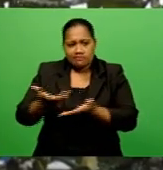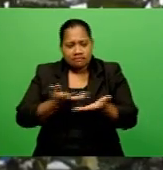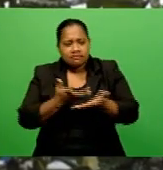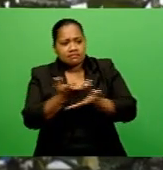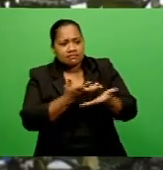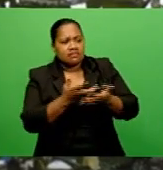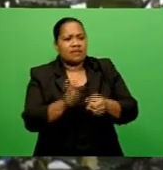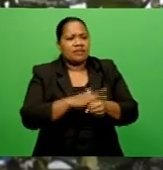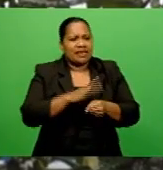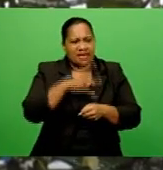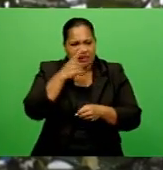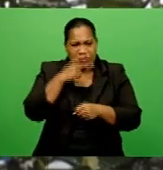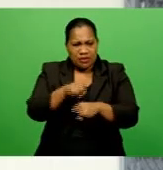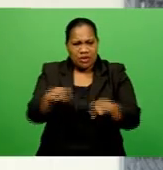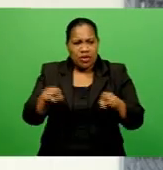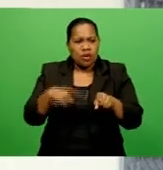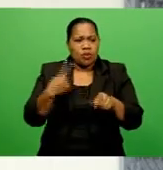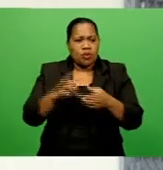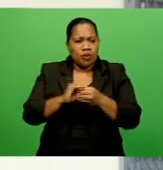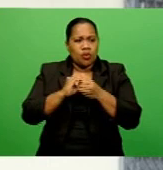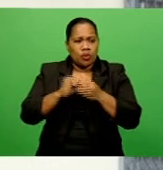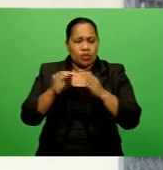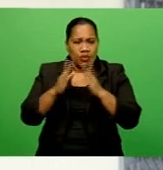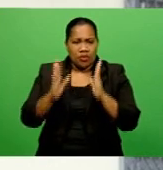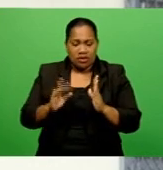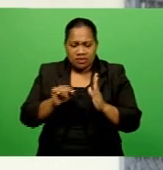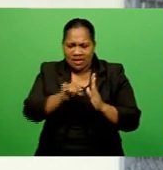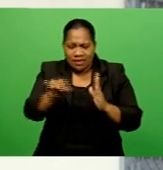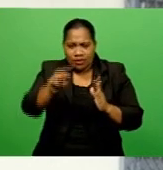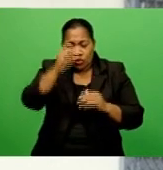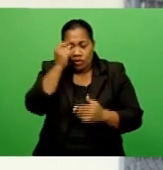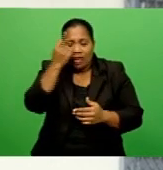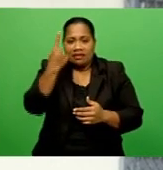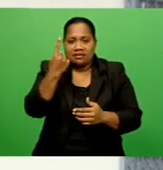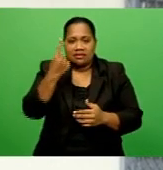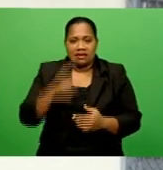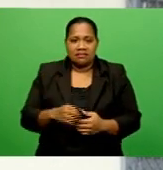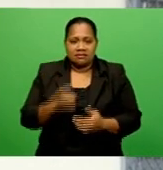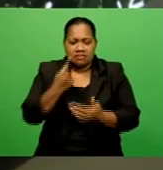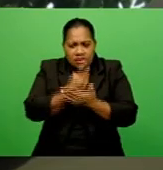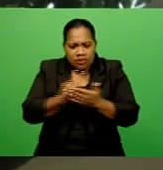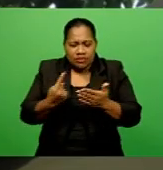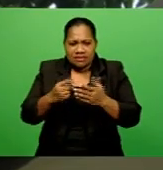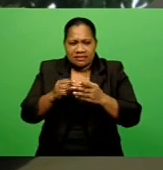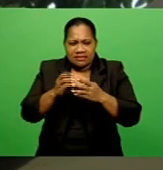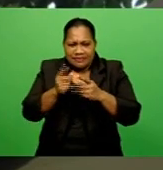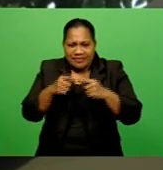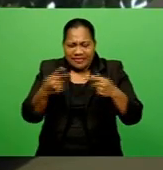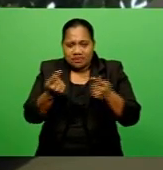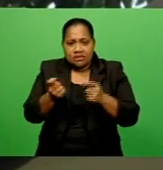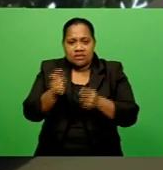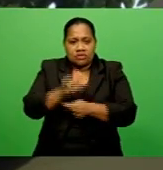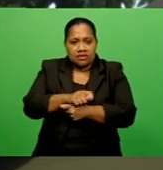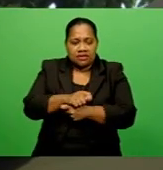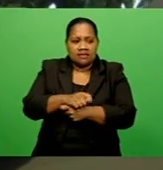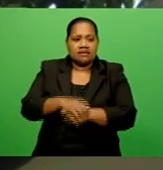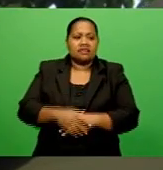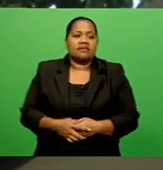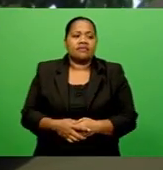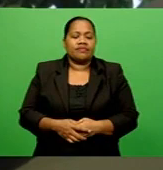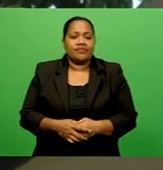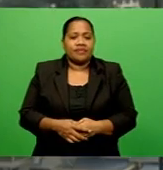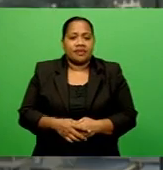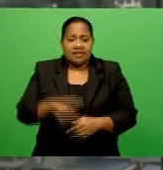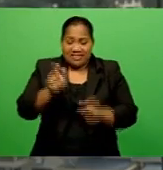landlords and the vendors understand the economic conditions have changed. Khan adds stakeholders need to